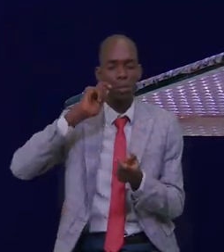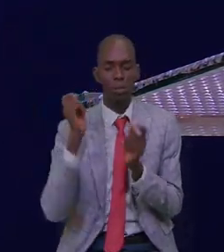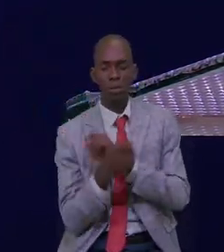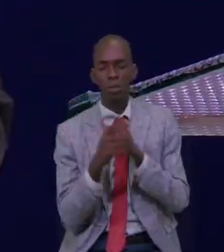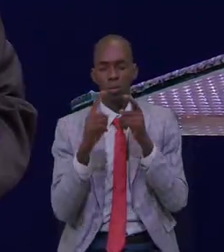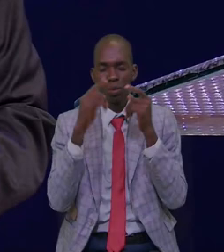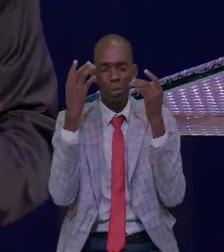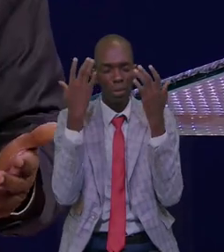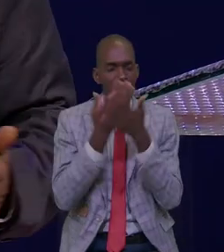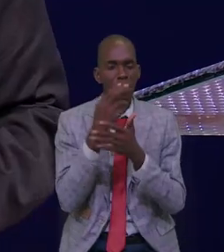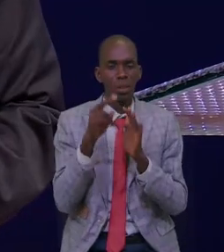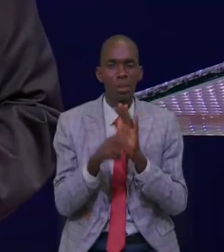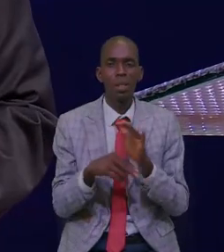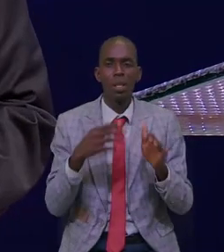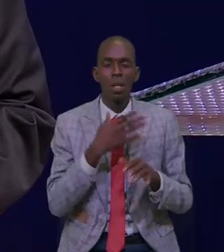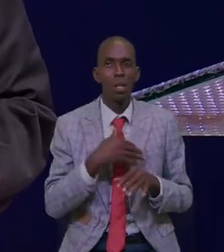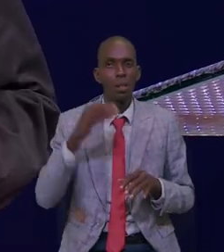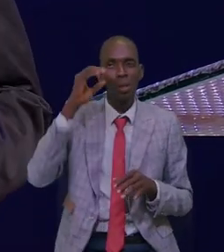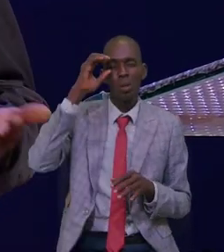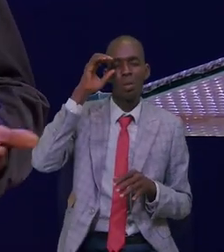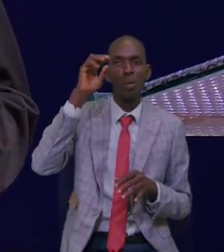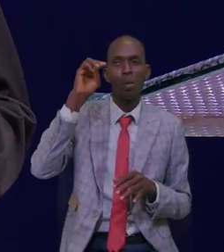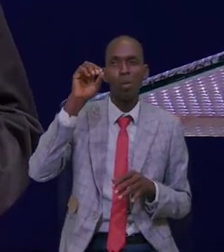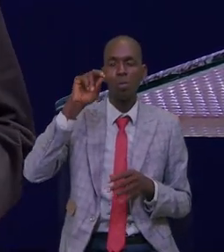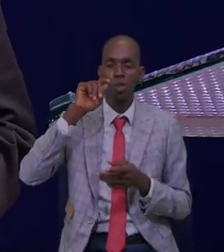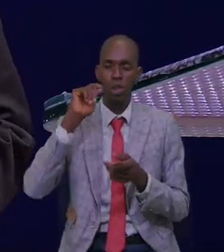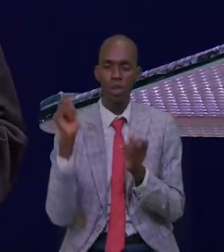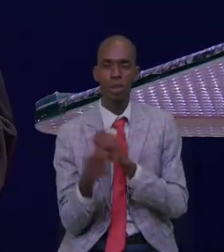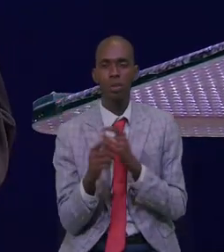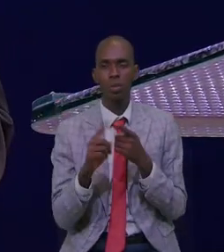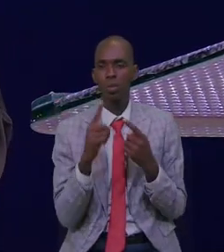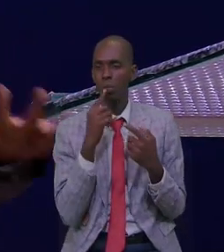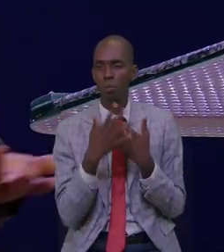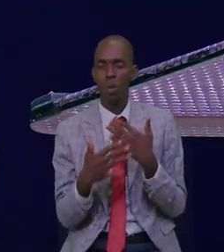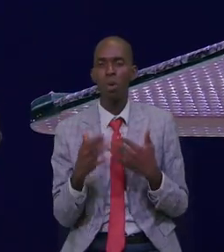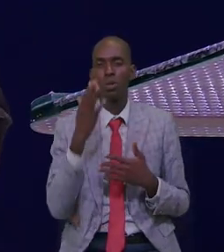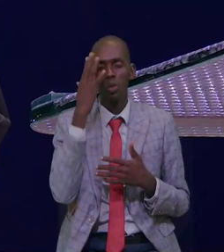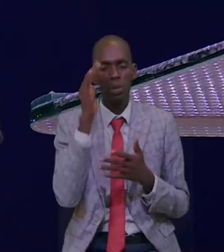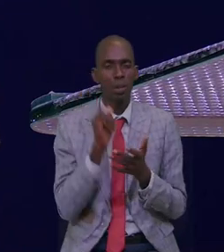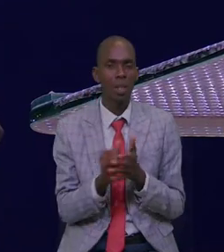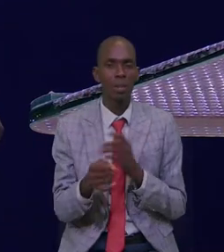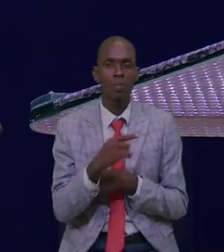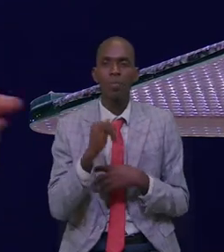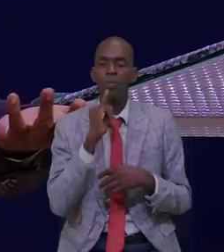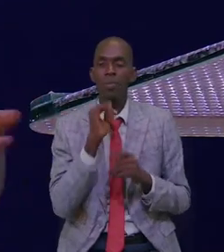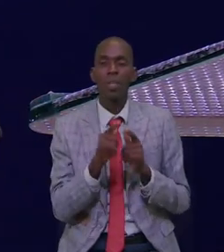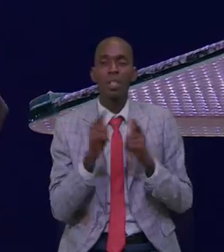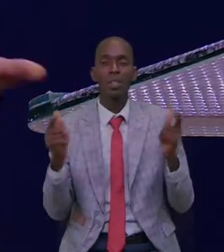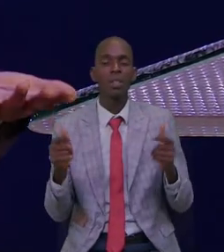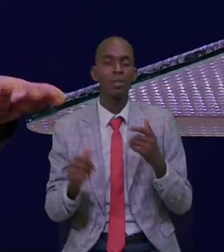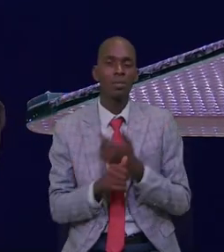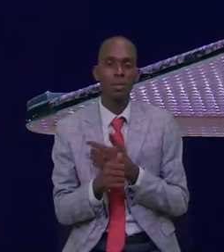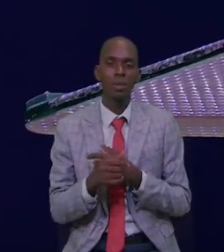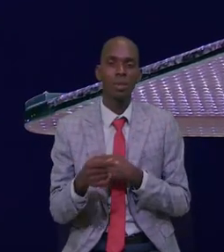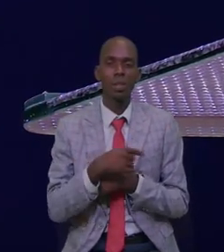blood, and you know that a terrible day is coming, and this will not be the day of mercy and the day of grace and the day of salvation and the